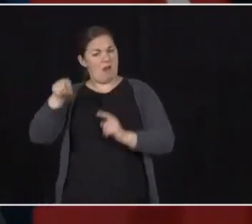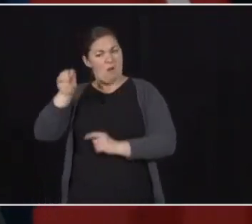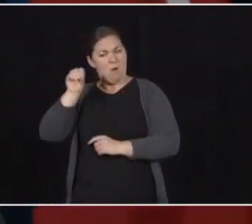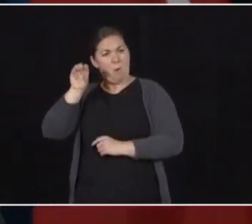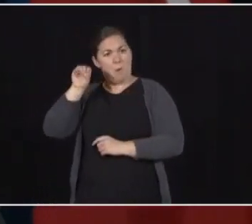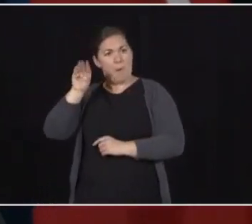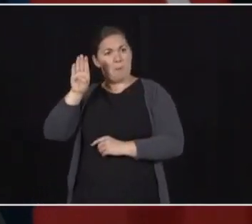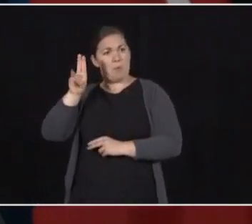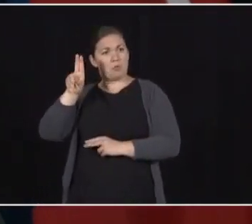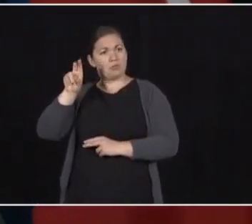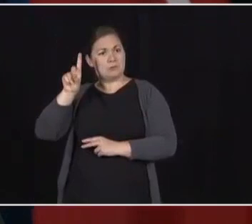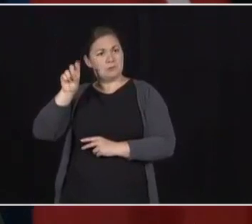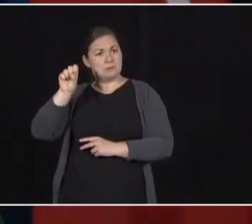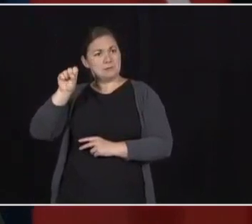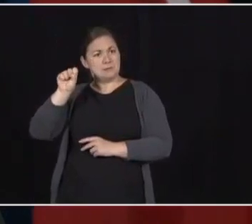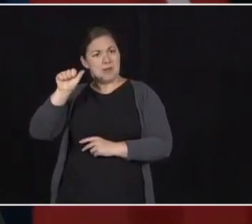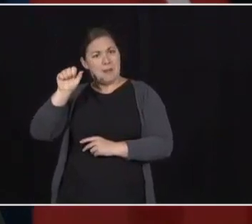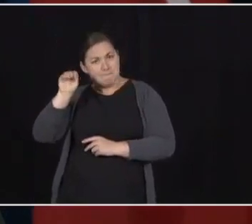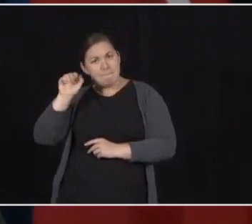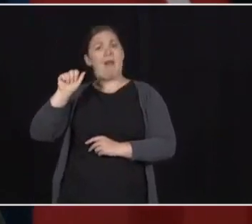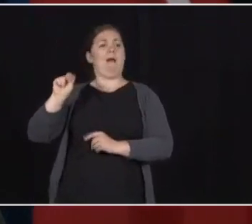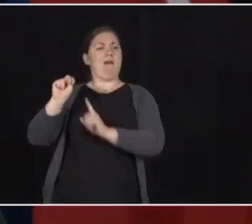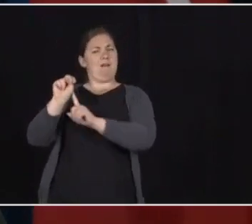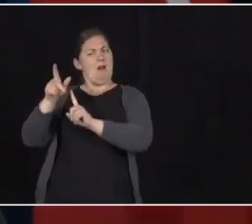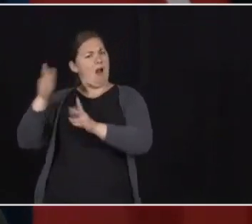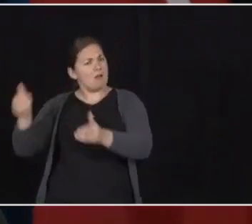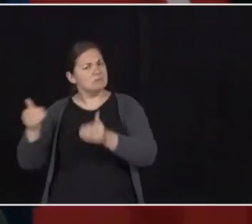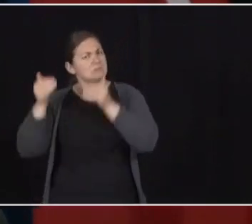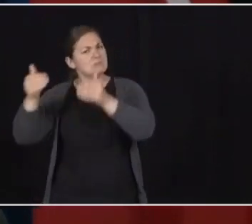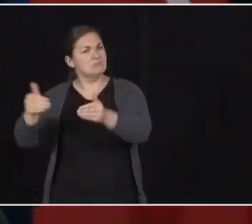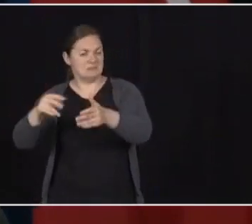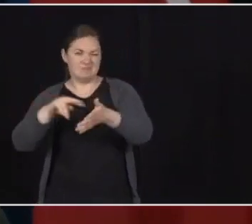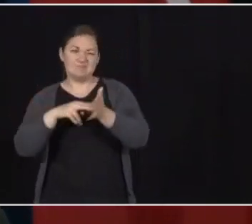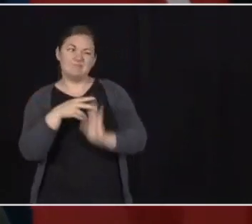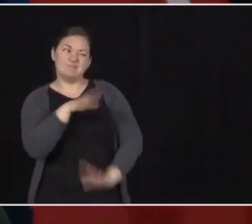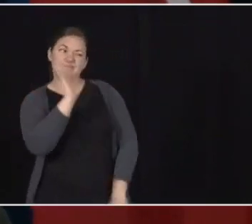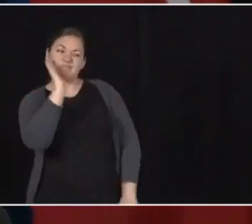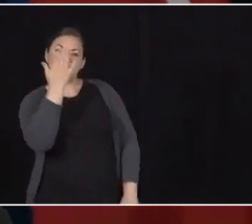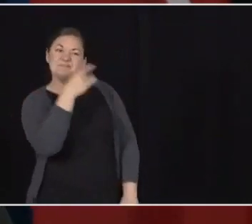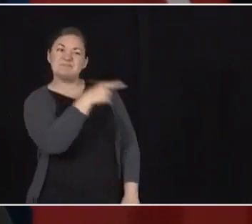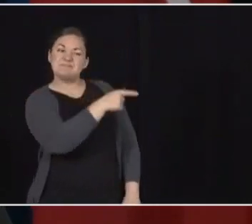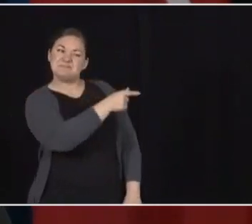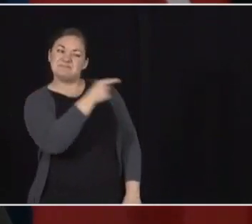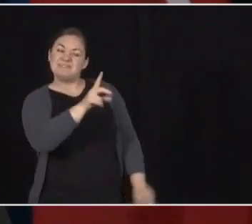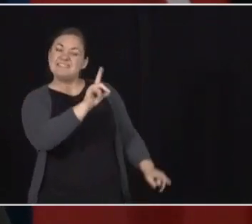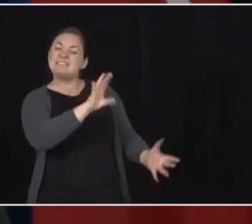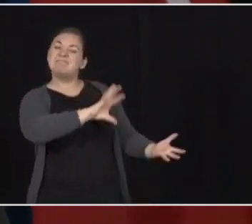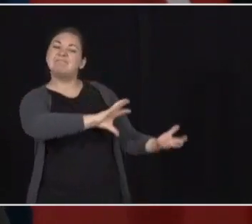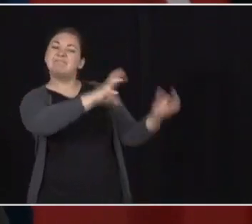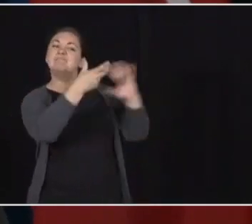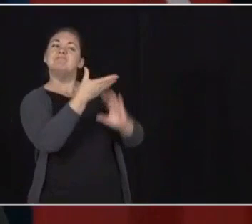with it, does that not show that the government did drop the ball in some way with seniors? Well, let's be very clear. I welcome